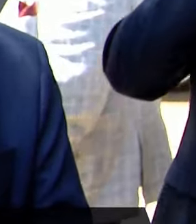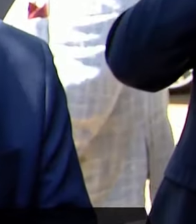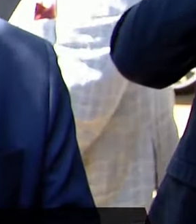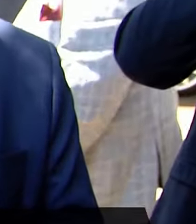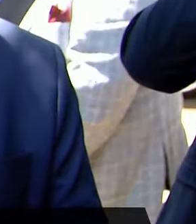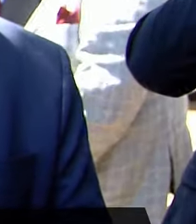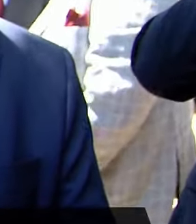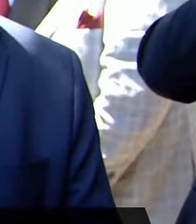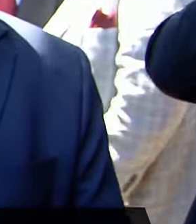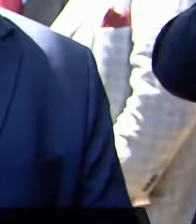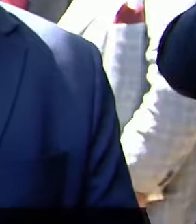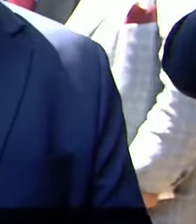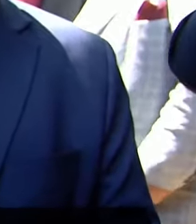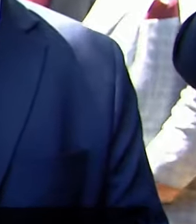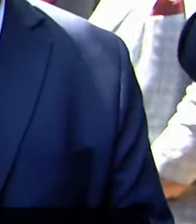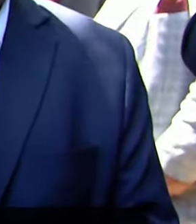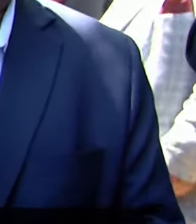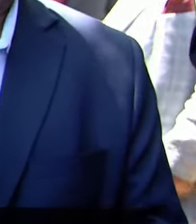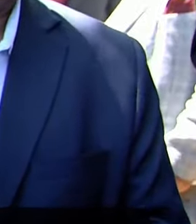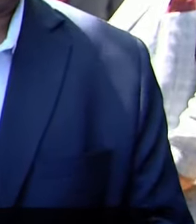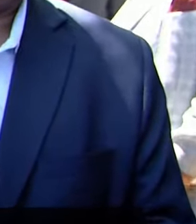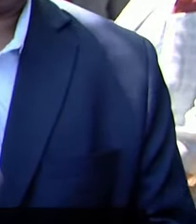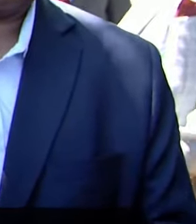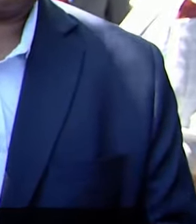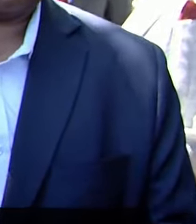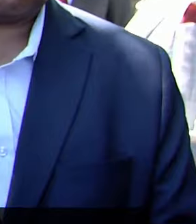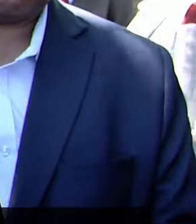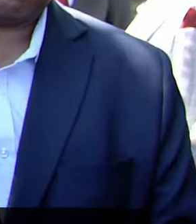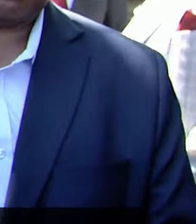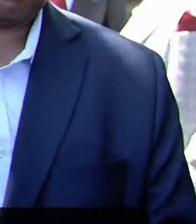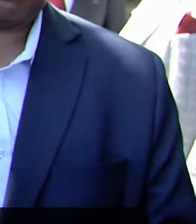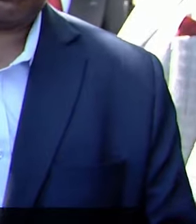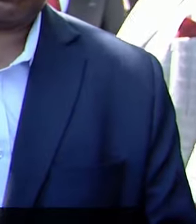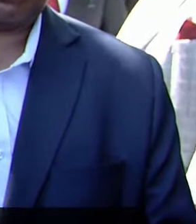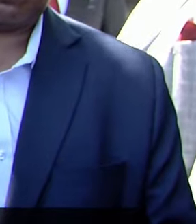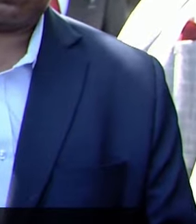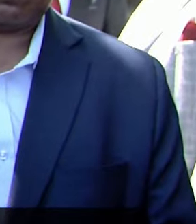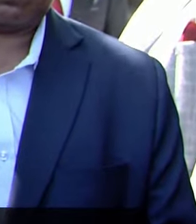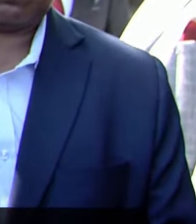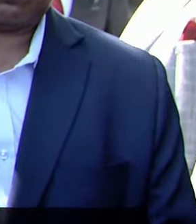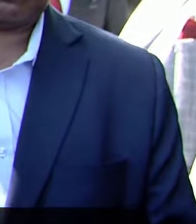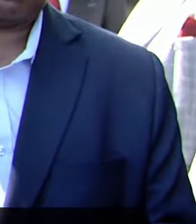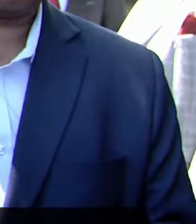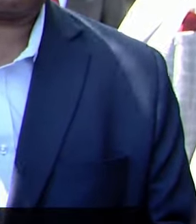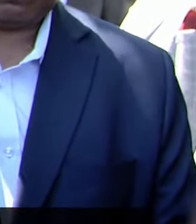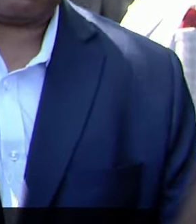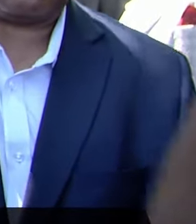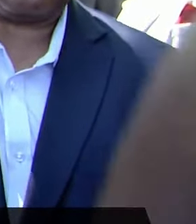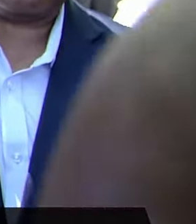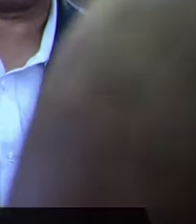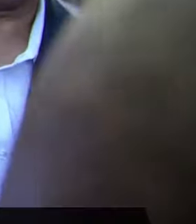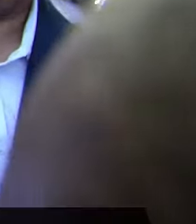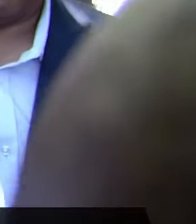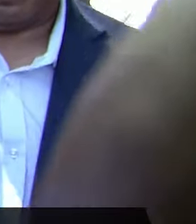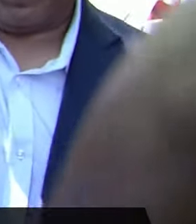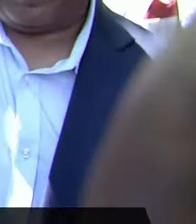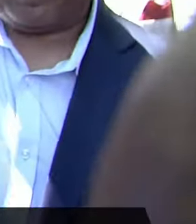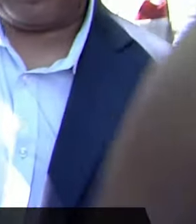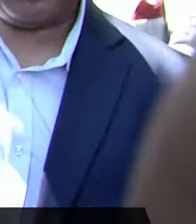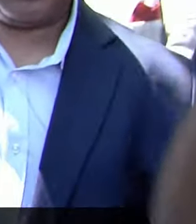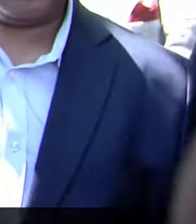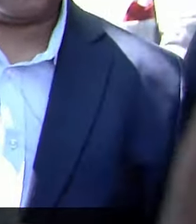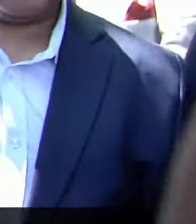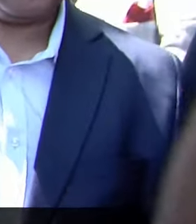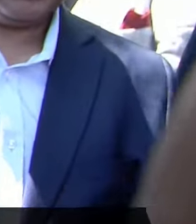Aziz Pahad to be part of the team that would respond to these challenges. Thank you very much, President,